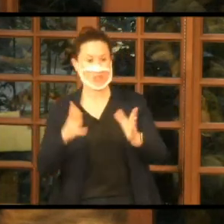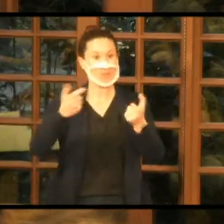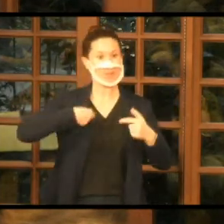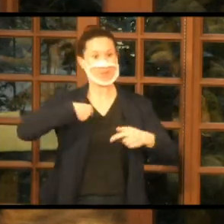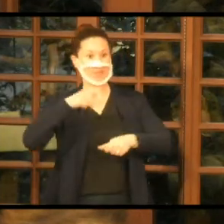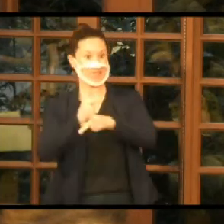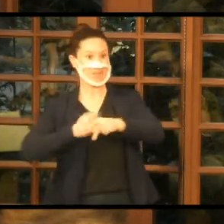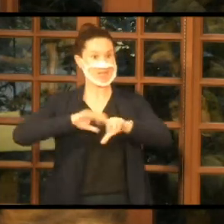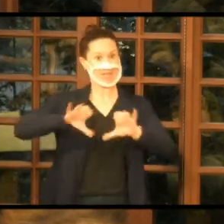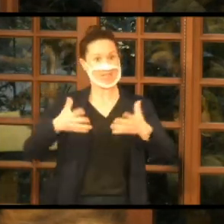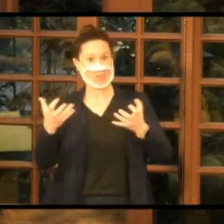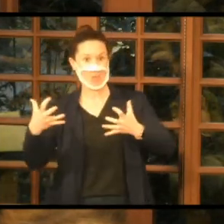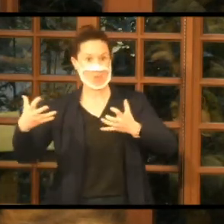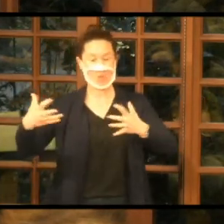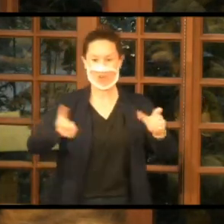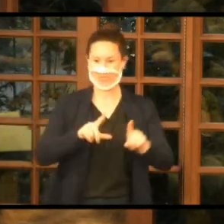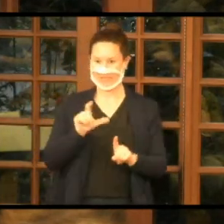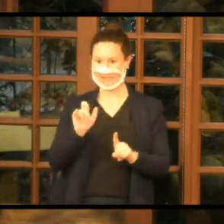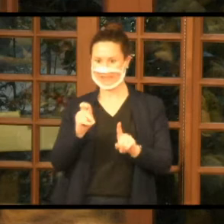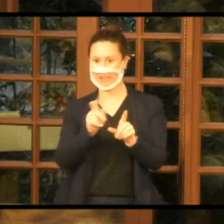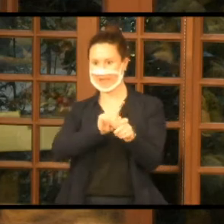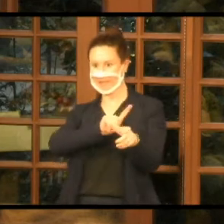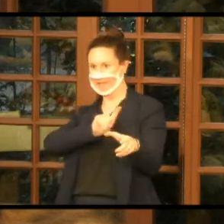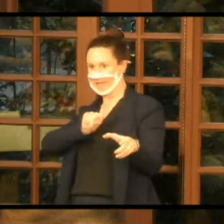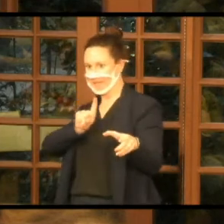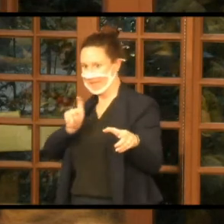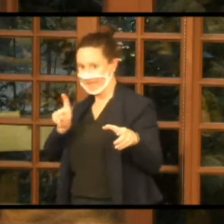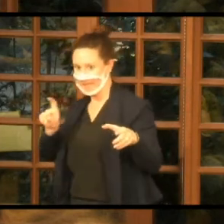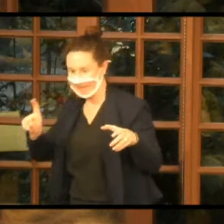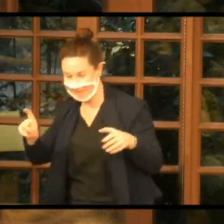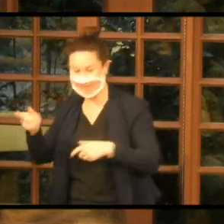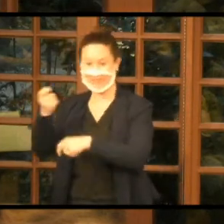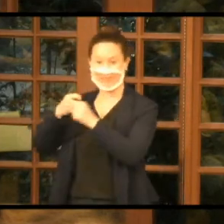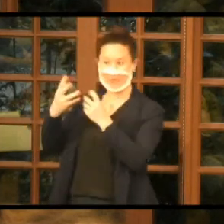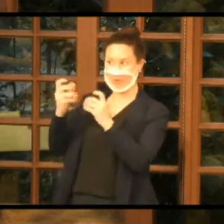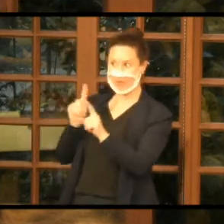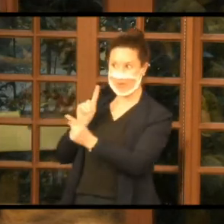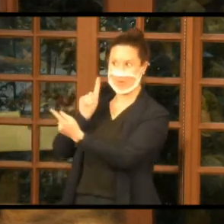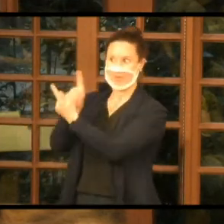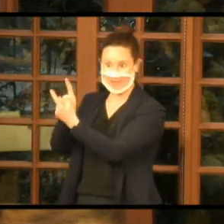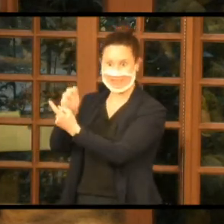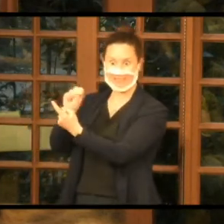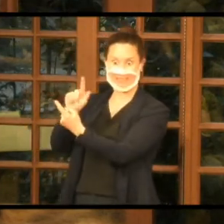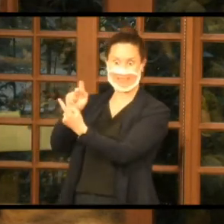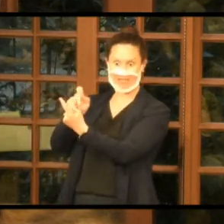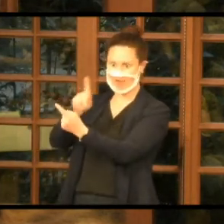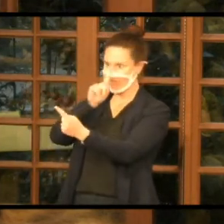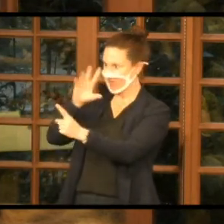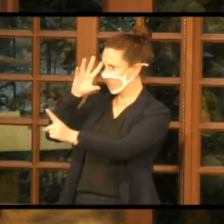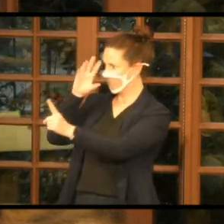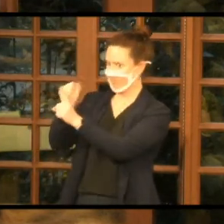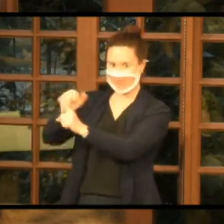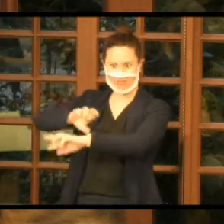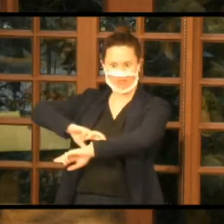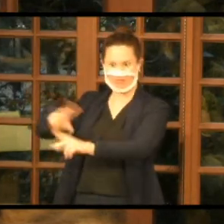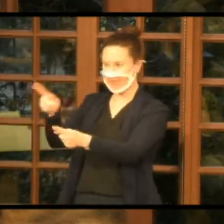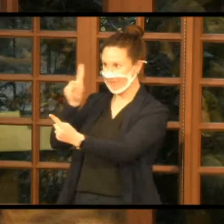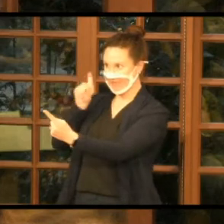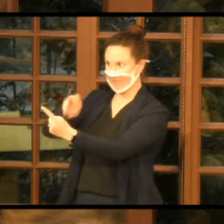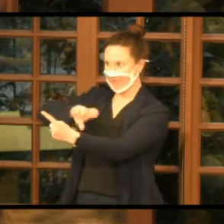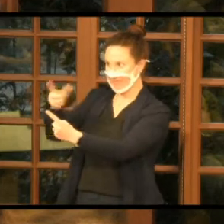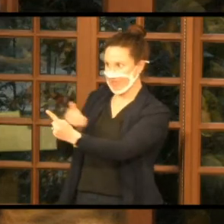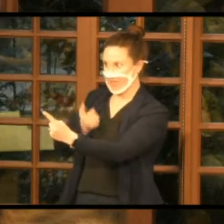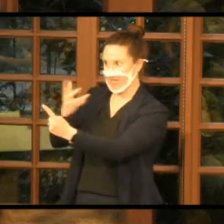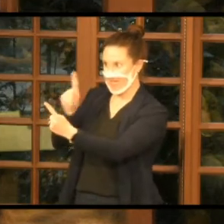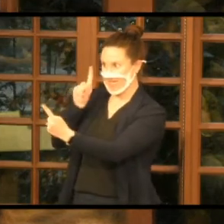it. Lizelle moved against the flow, instead heading towards Selena, so intently thinking of what she would say that she didn't